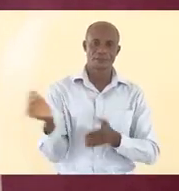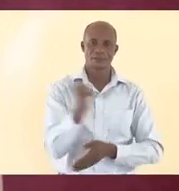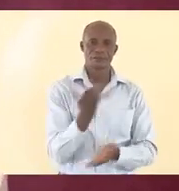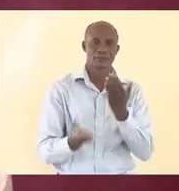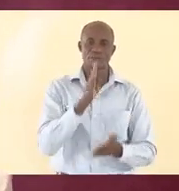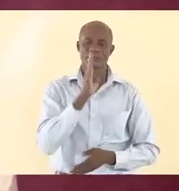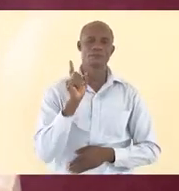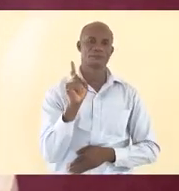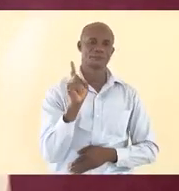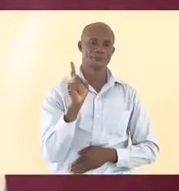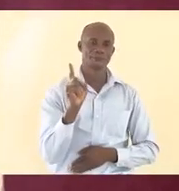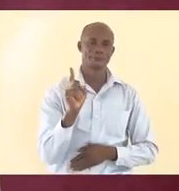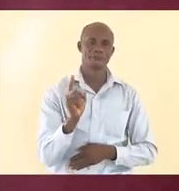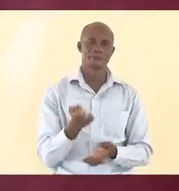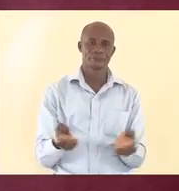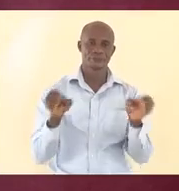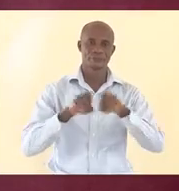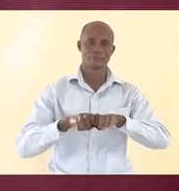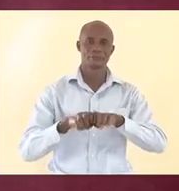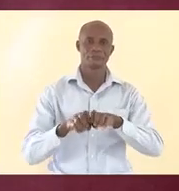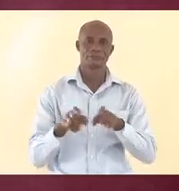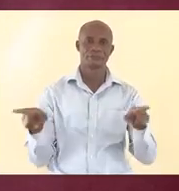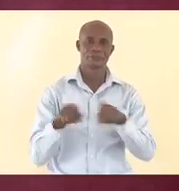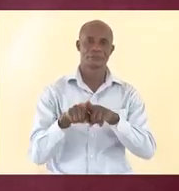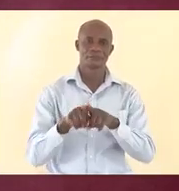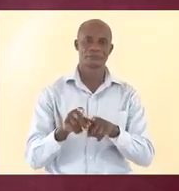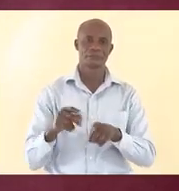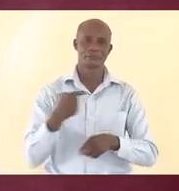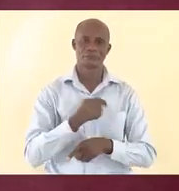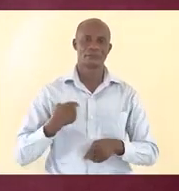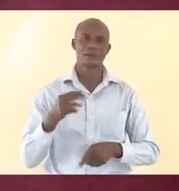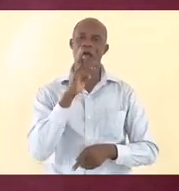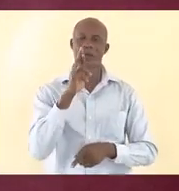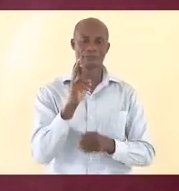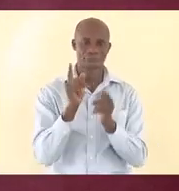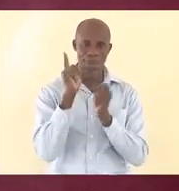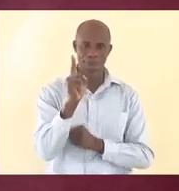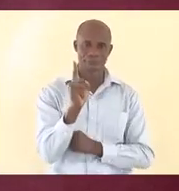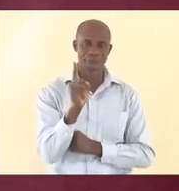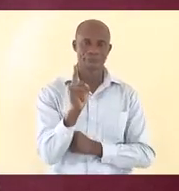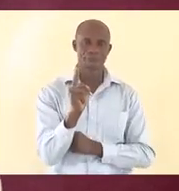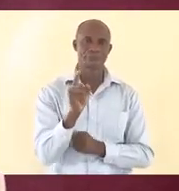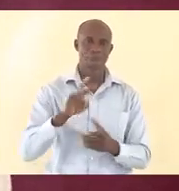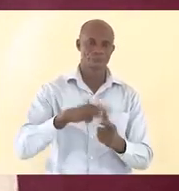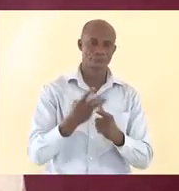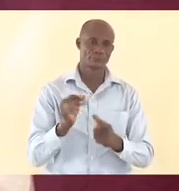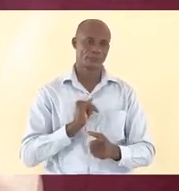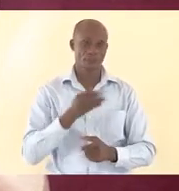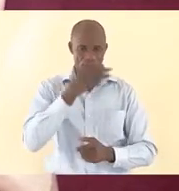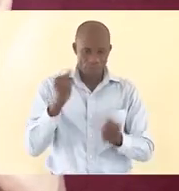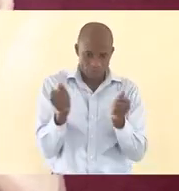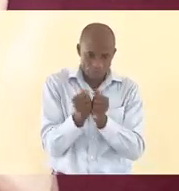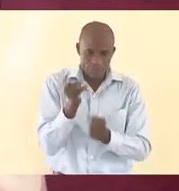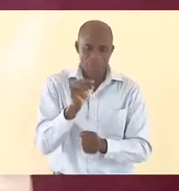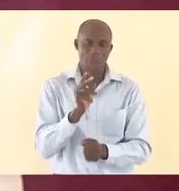that they may be one, even as we are one. While I was with